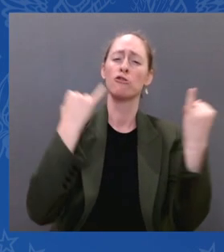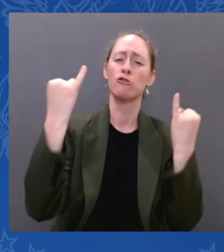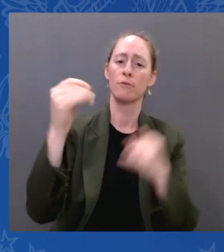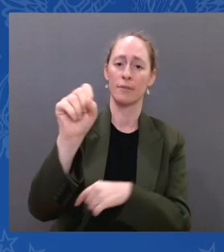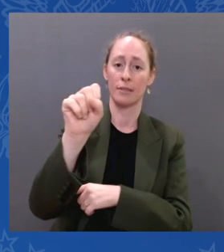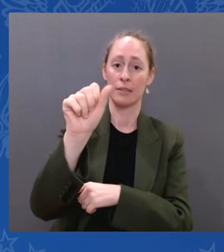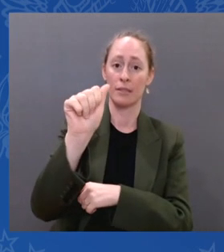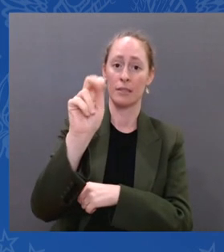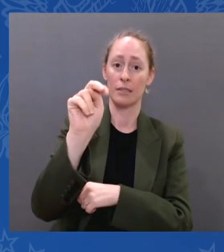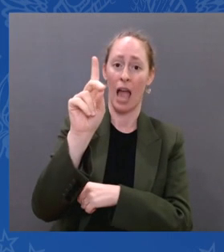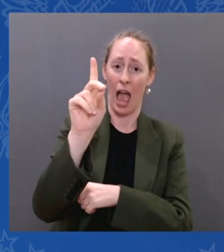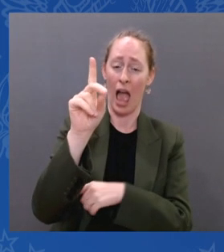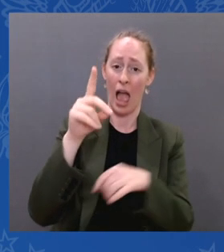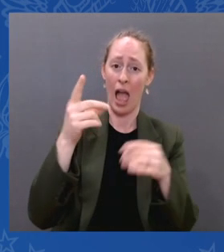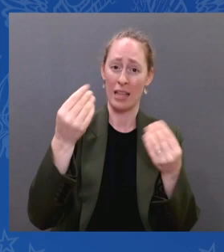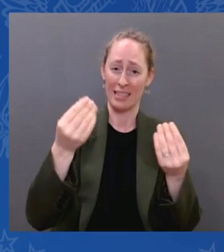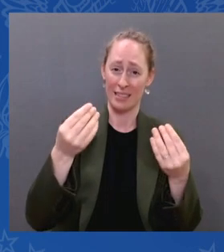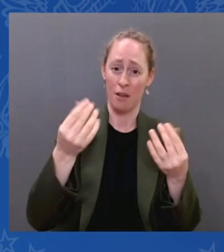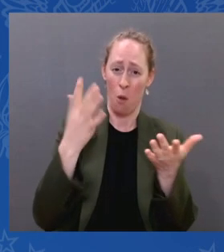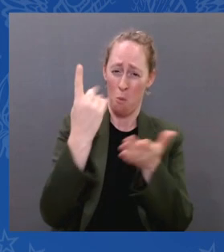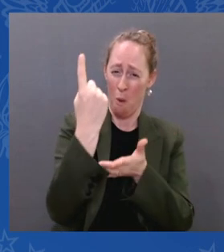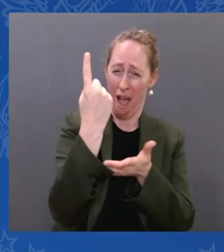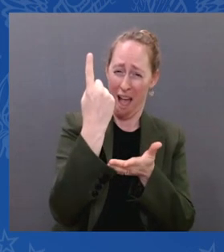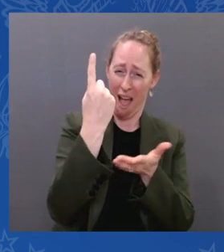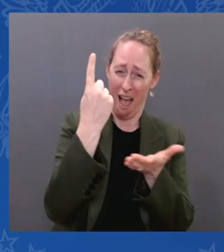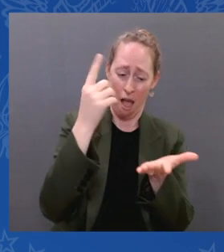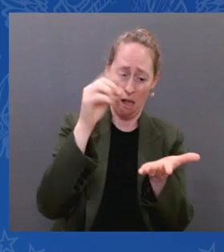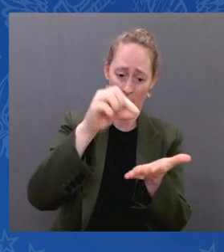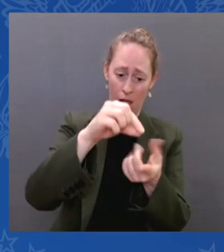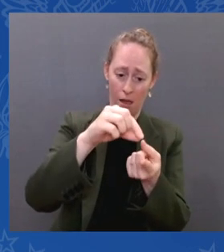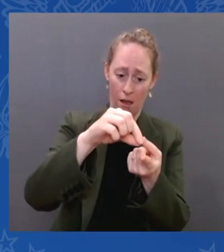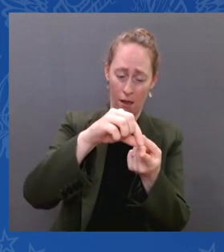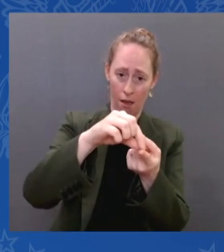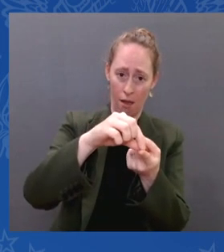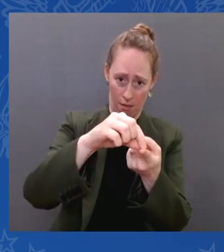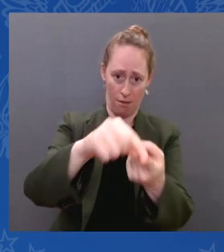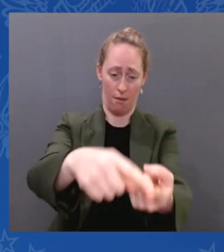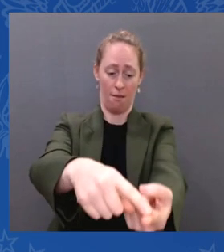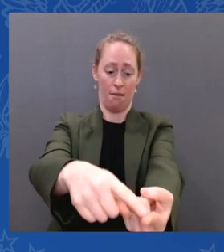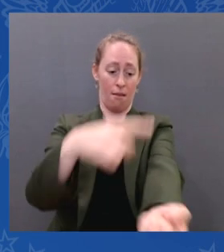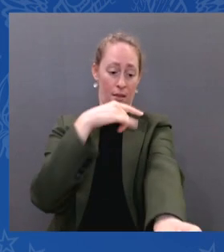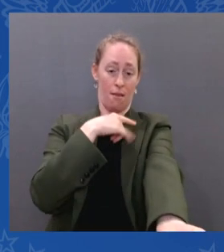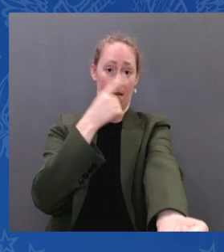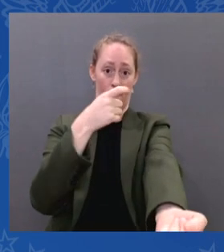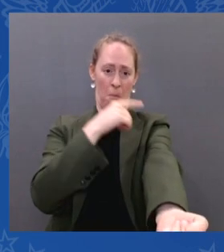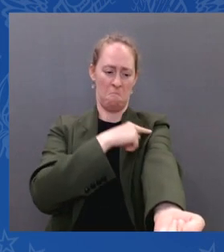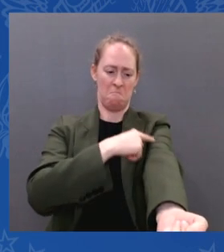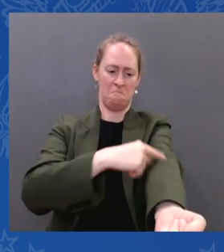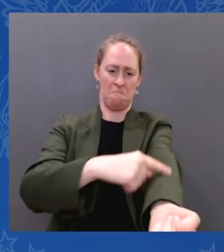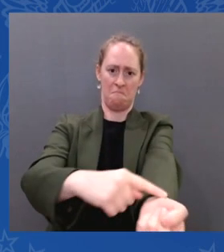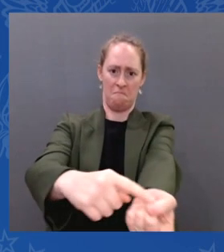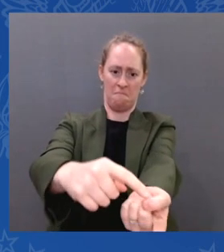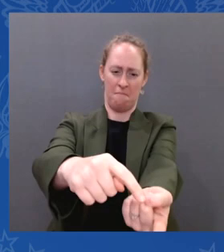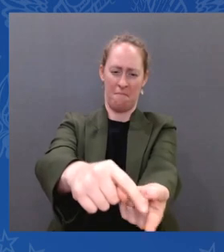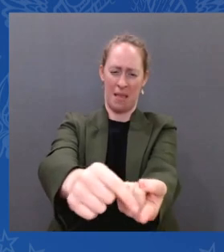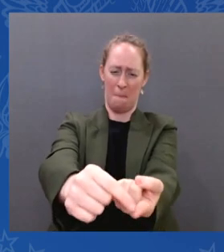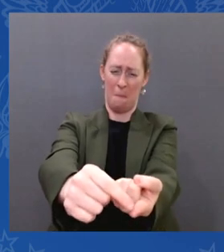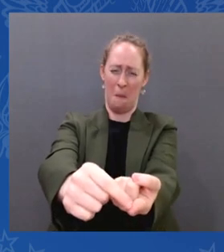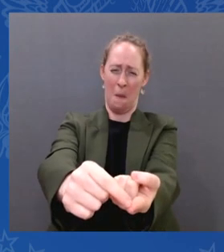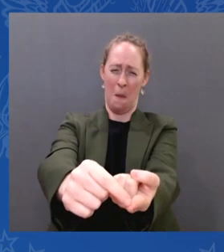that is the part of the universe that you're seeing, just one little speck of the